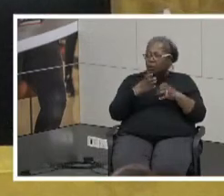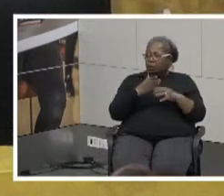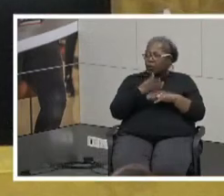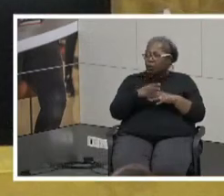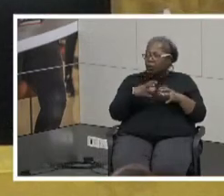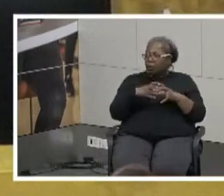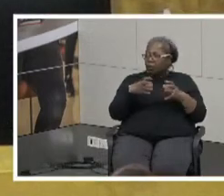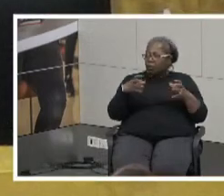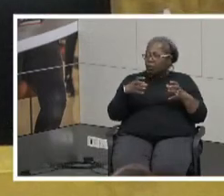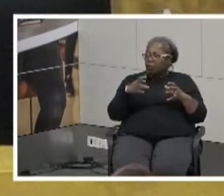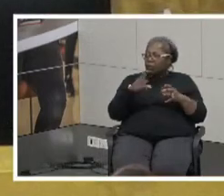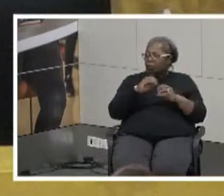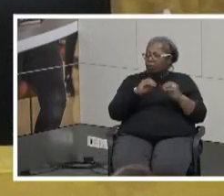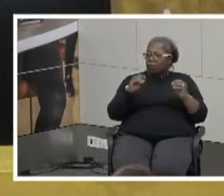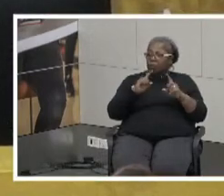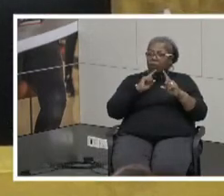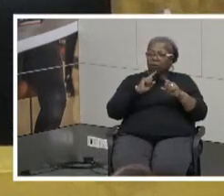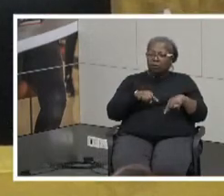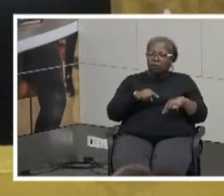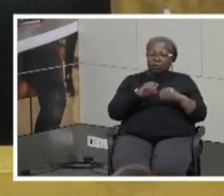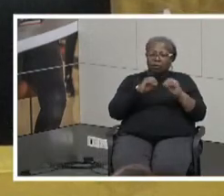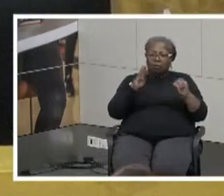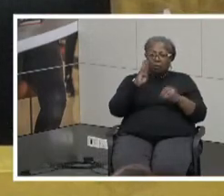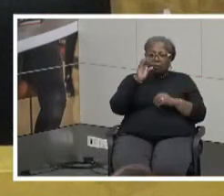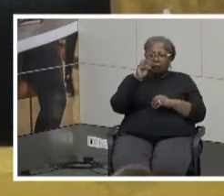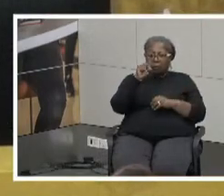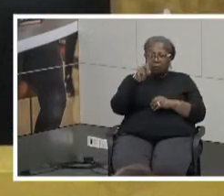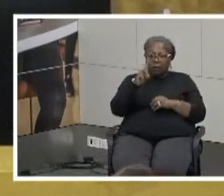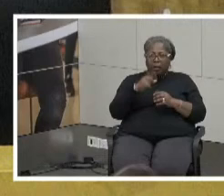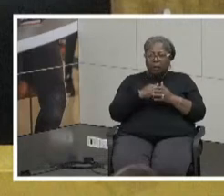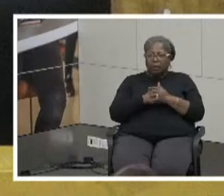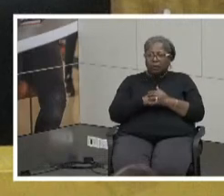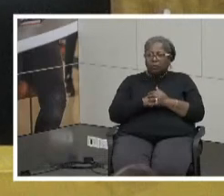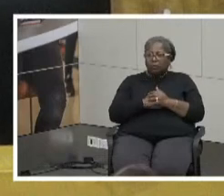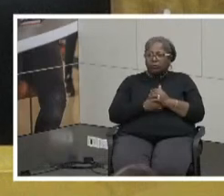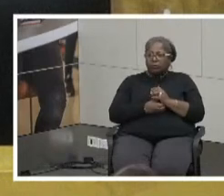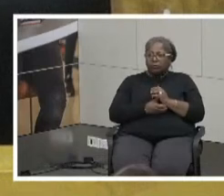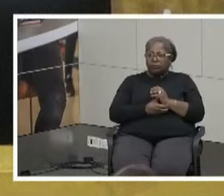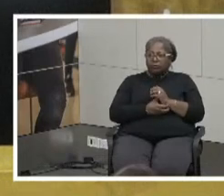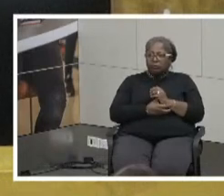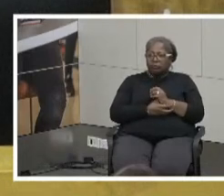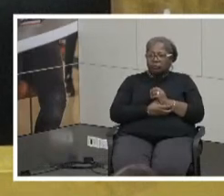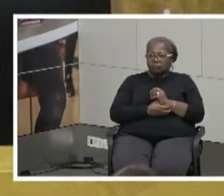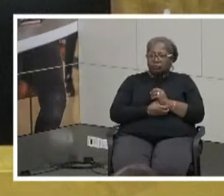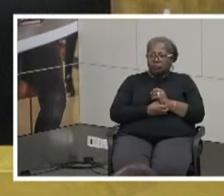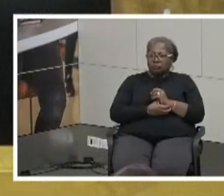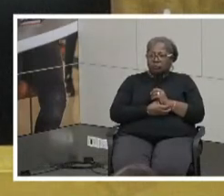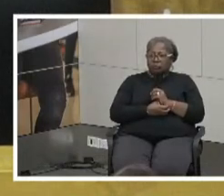ma'am thank you ma'am answ thank you ma'am our next